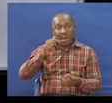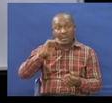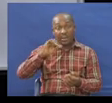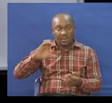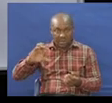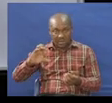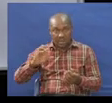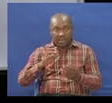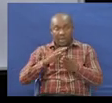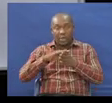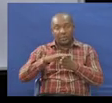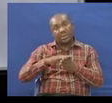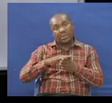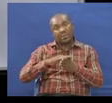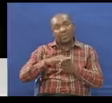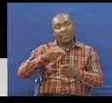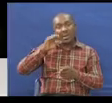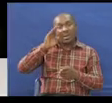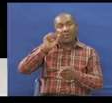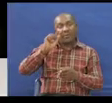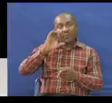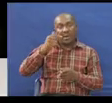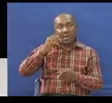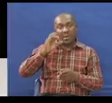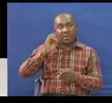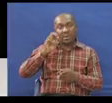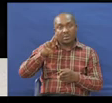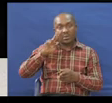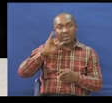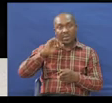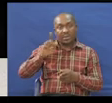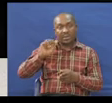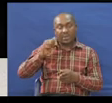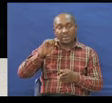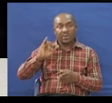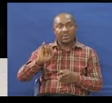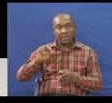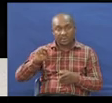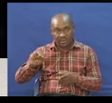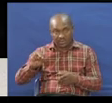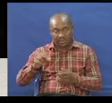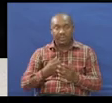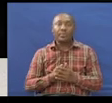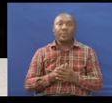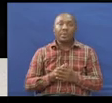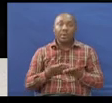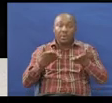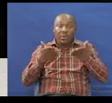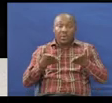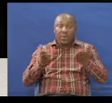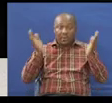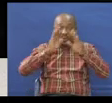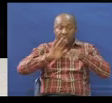by factorization and by splitting the middle term. That you split the middle term first and then you factorize it. Today we